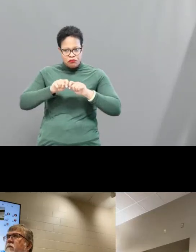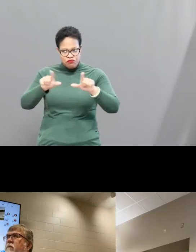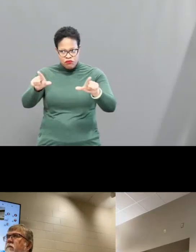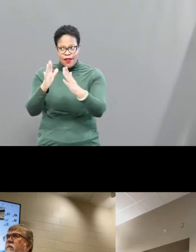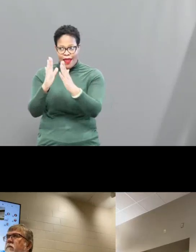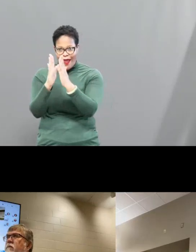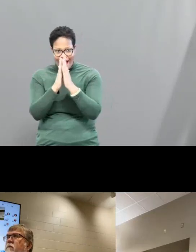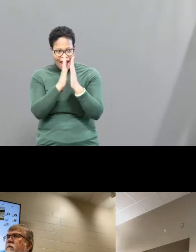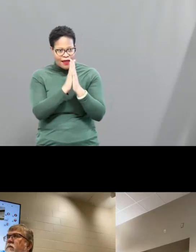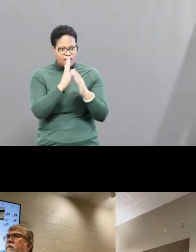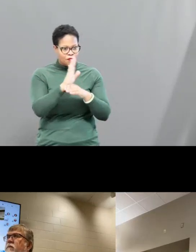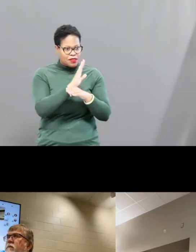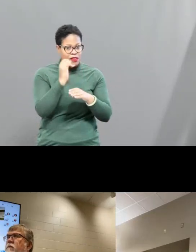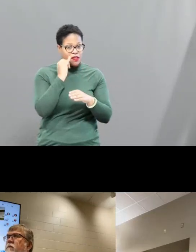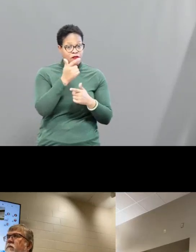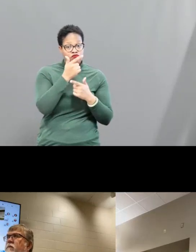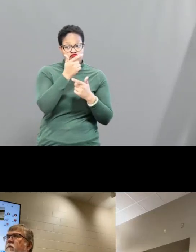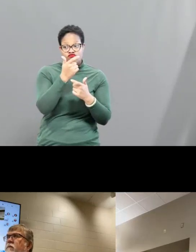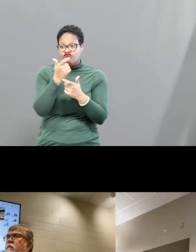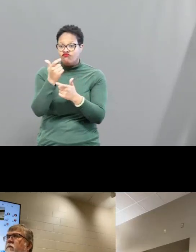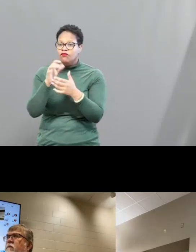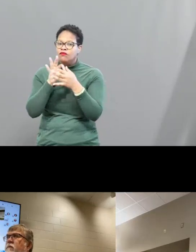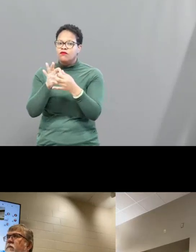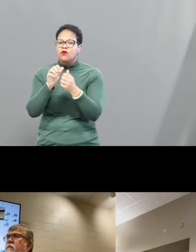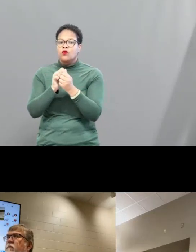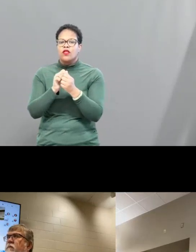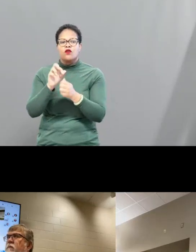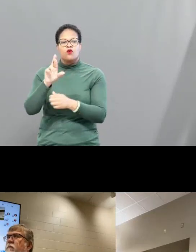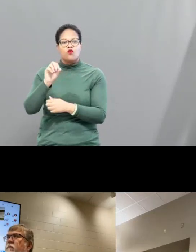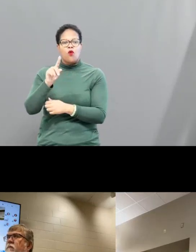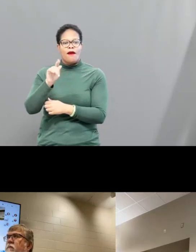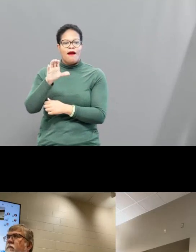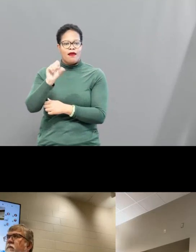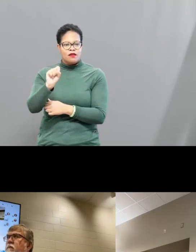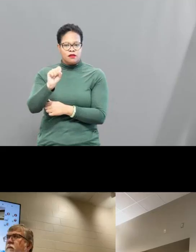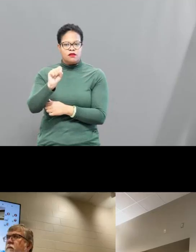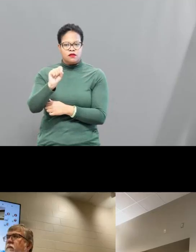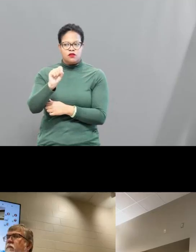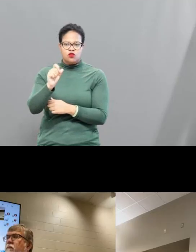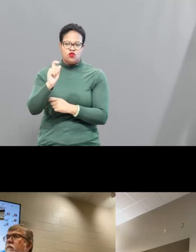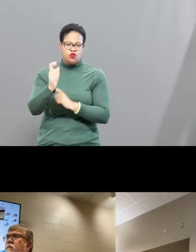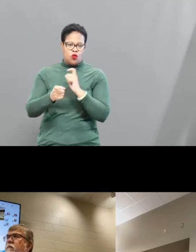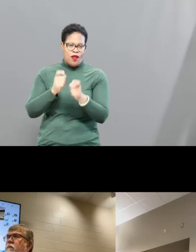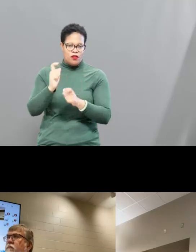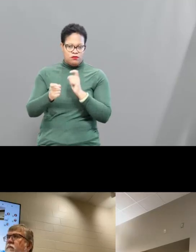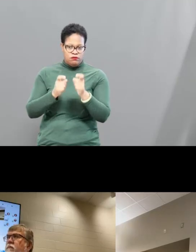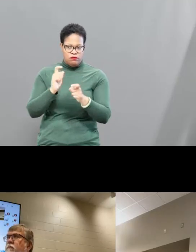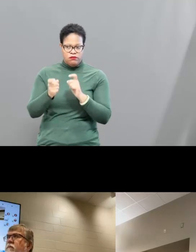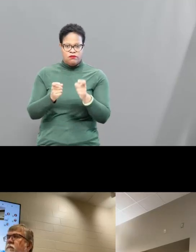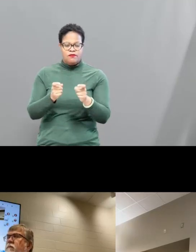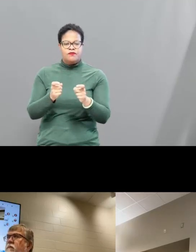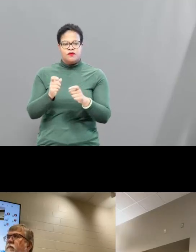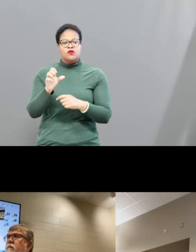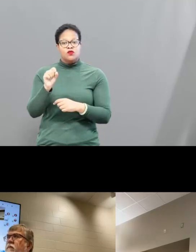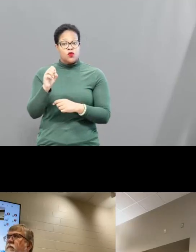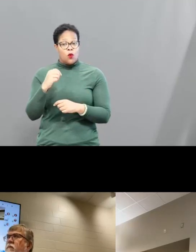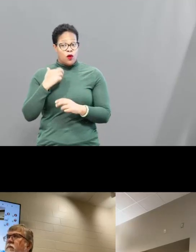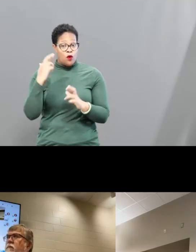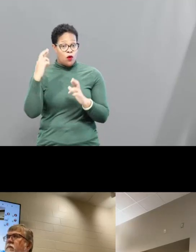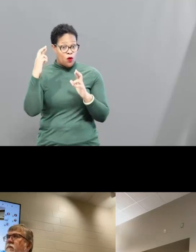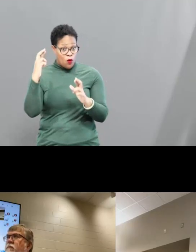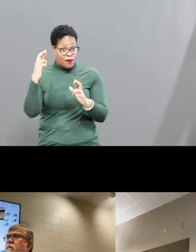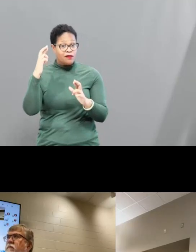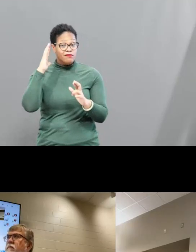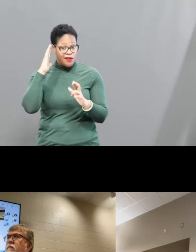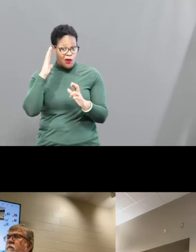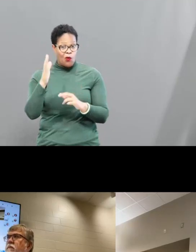that may be interested in along the robotics field to make donations. So we're hoping that that